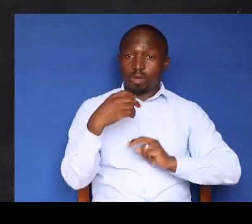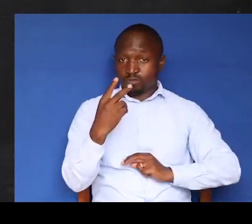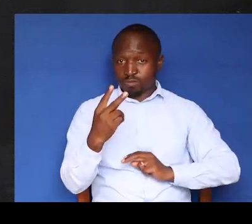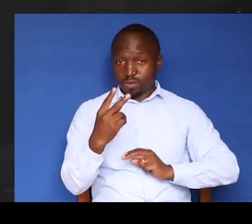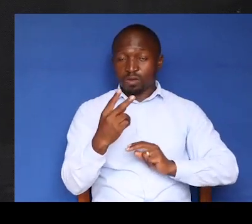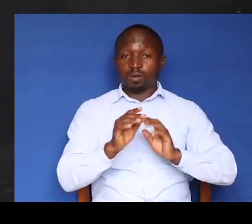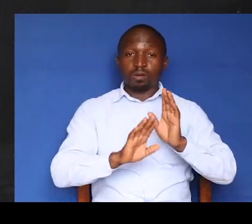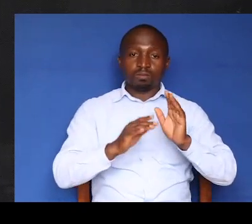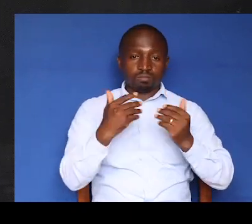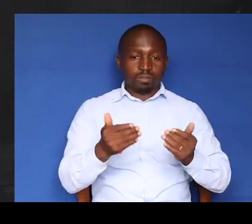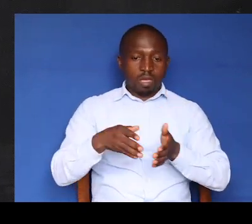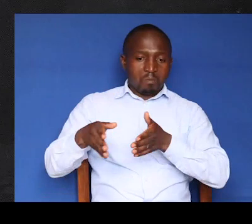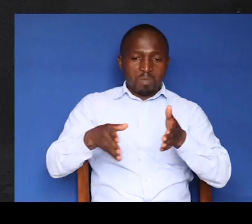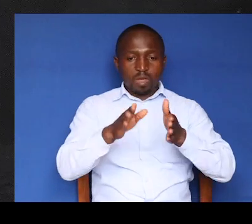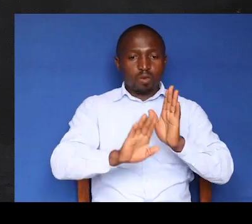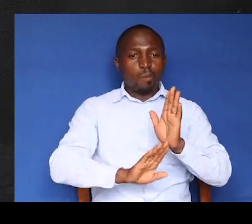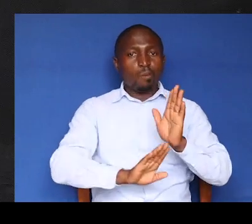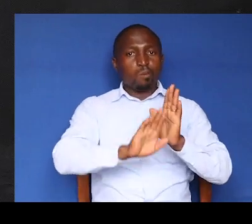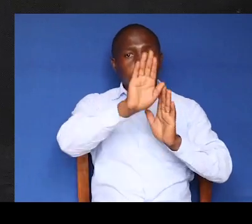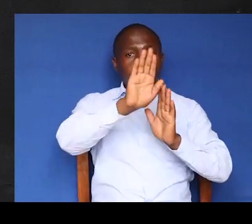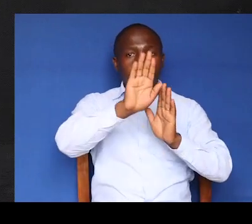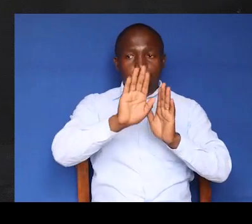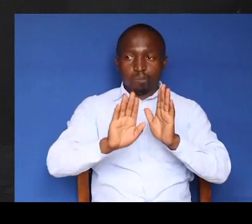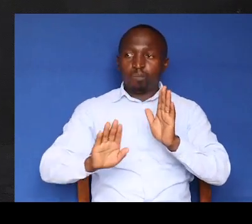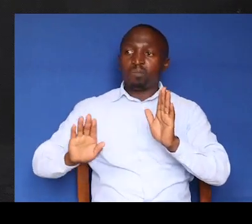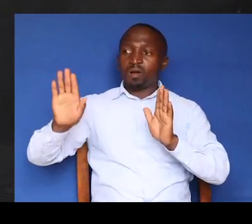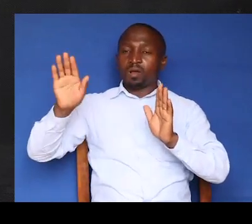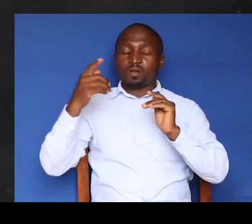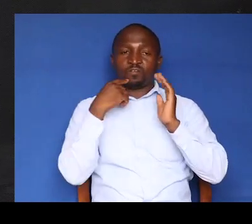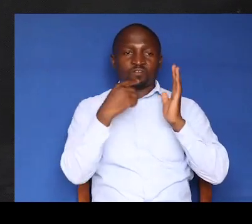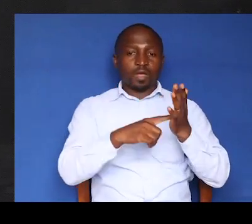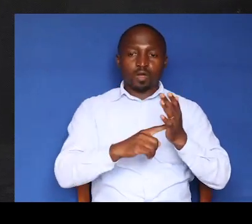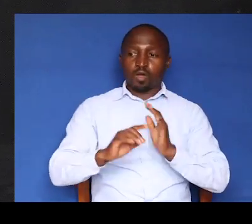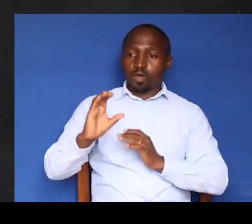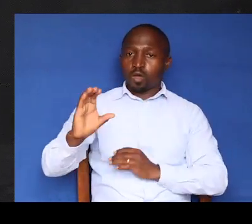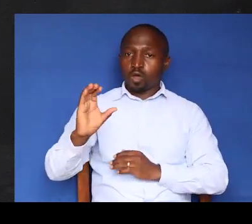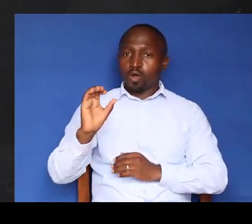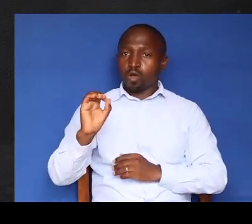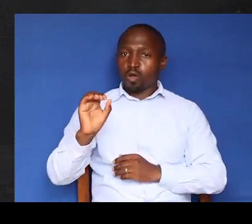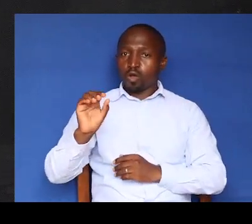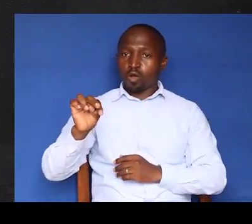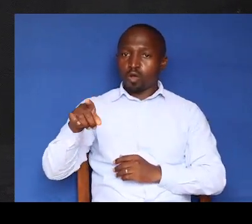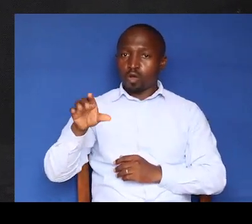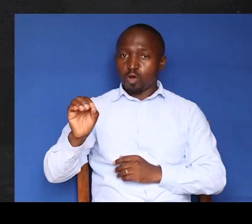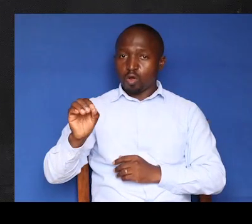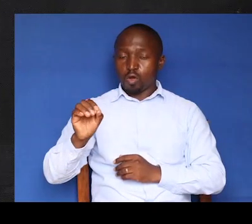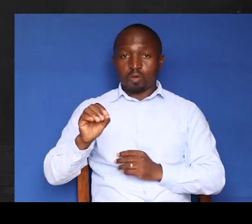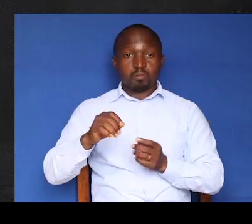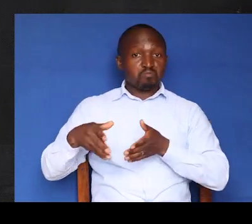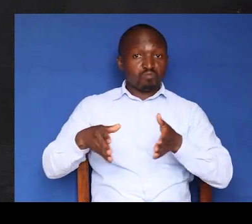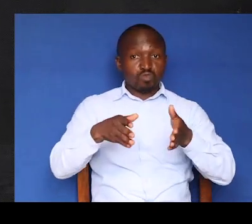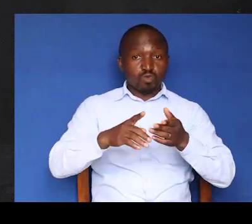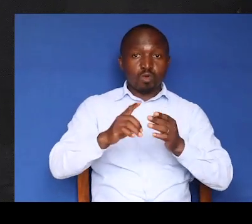to undergo double river regime, as the case of Congo River in Africa, Amazon River